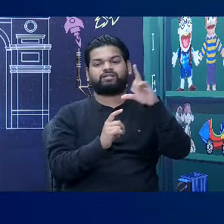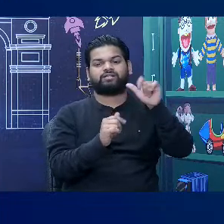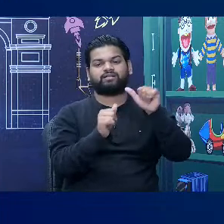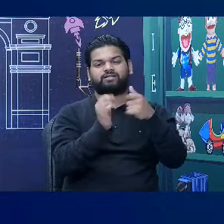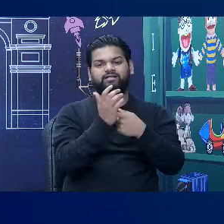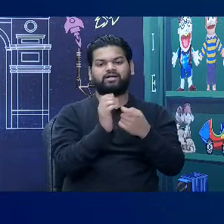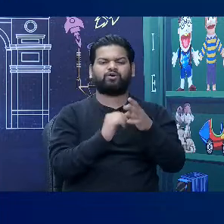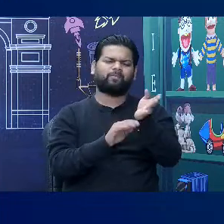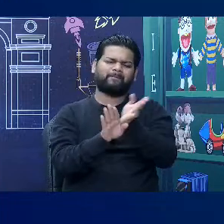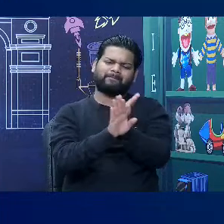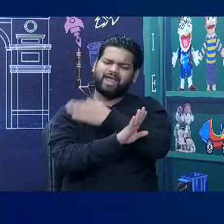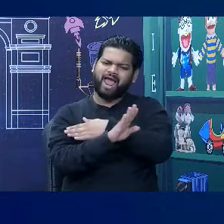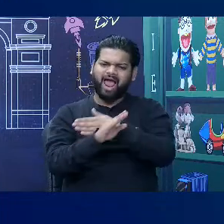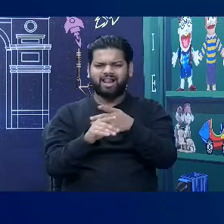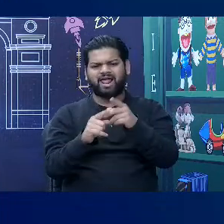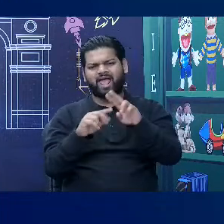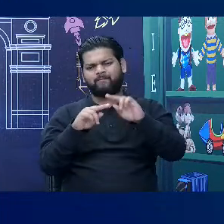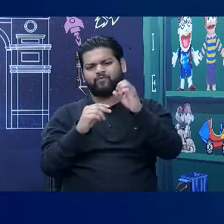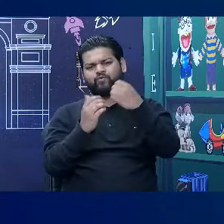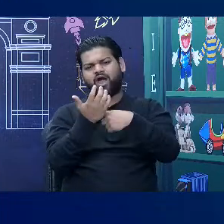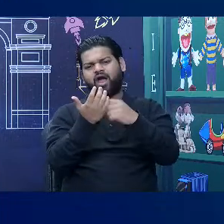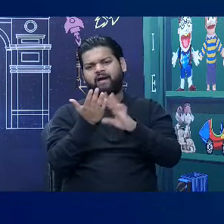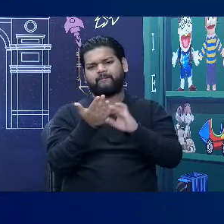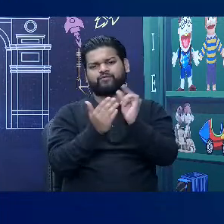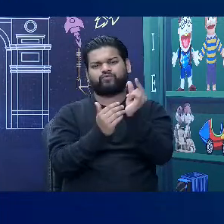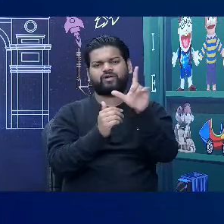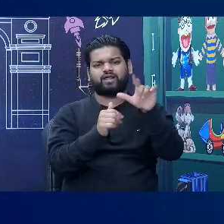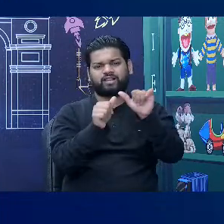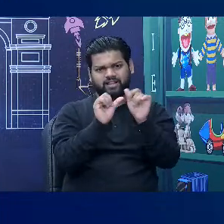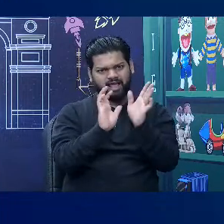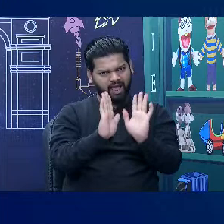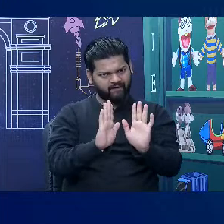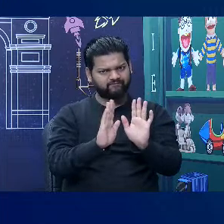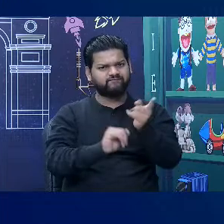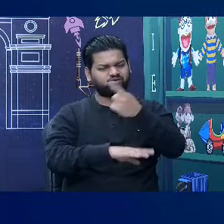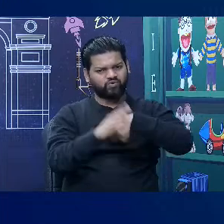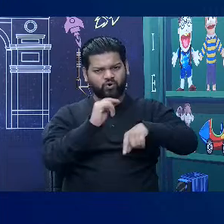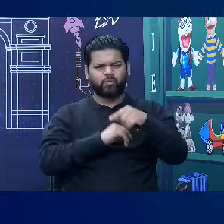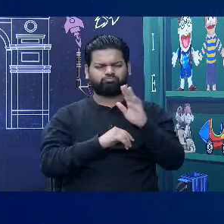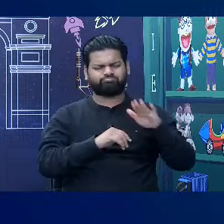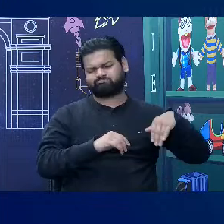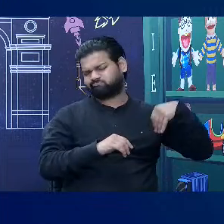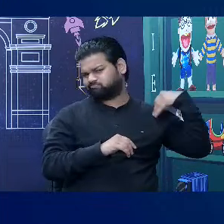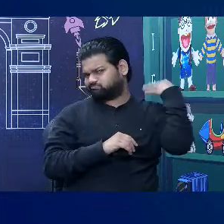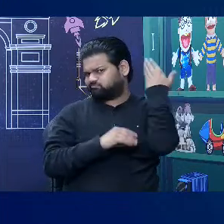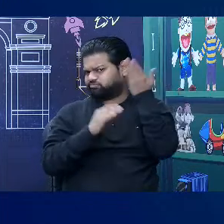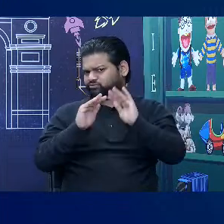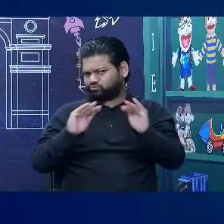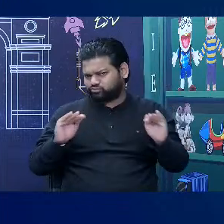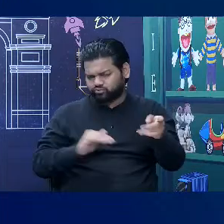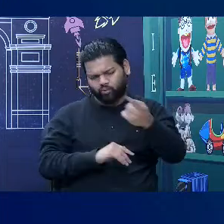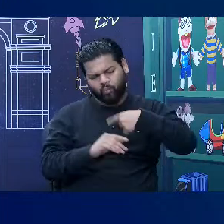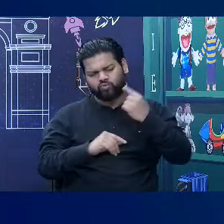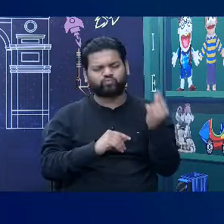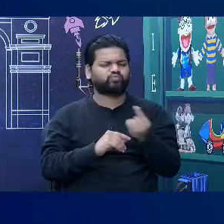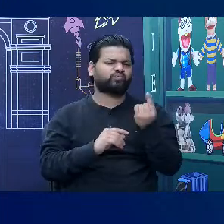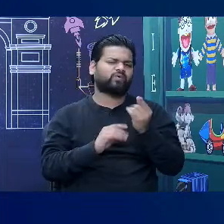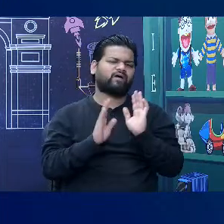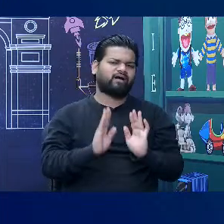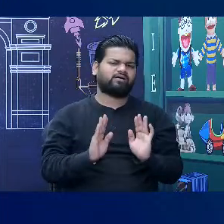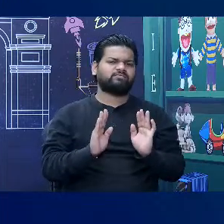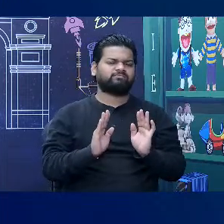Har Har Bole. This also children very popular it is, and children use it to learn. Here you have to note